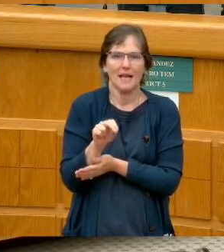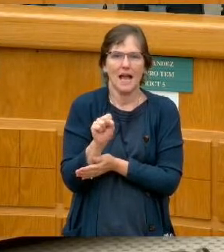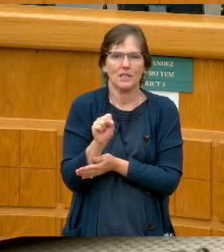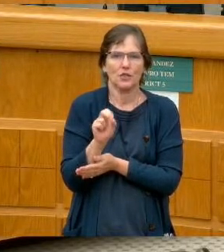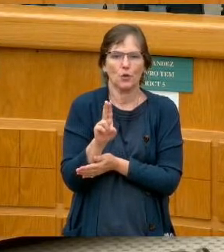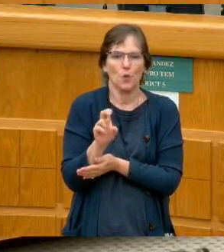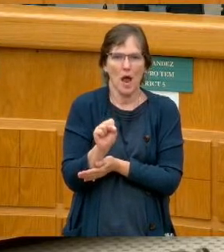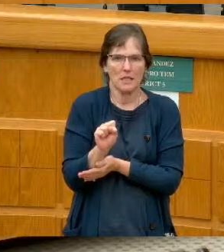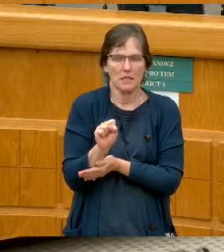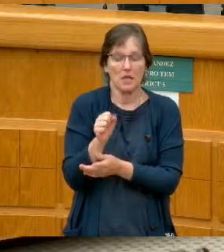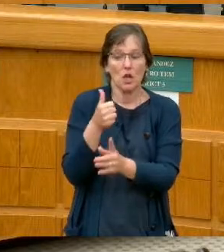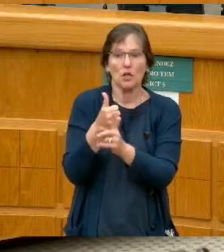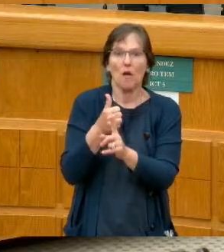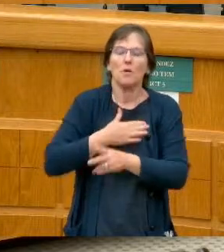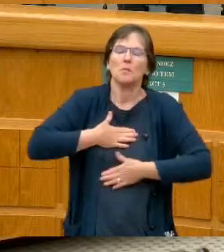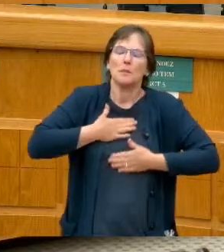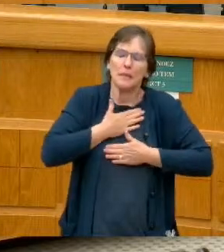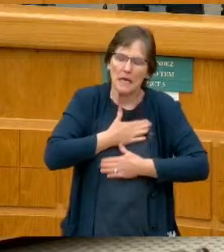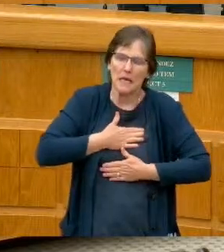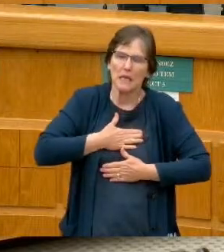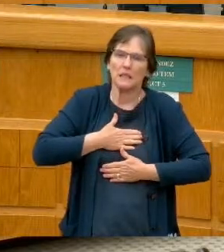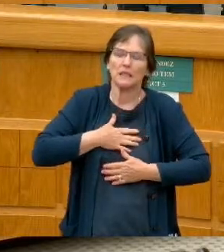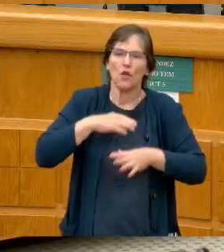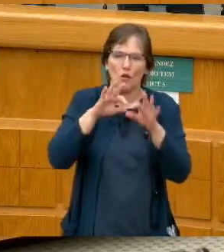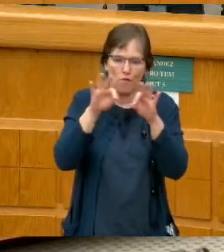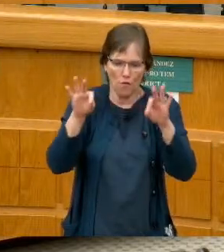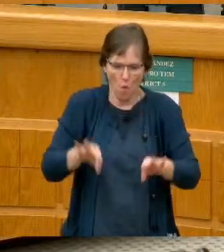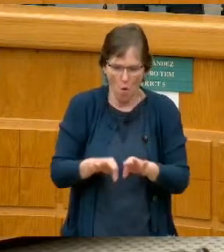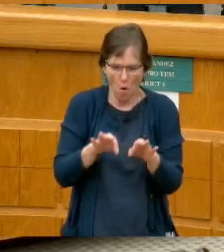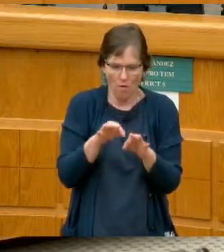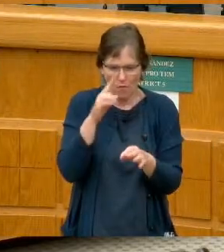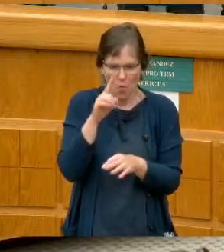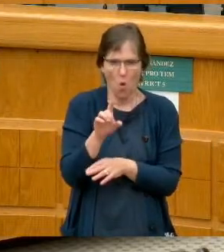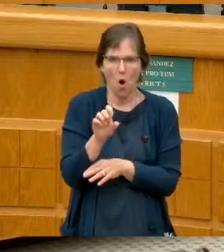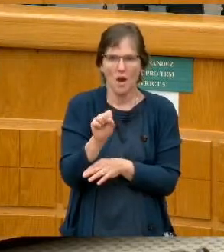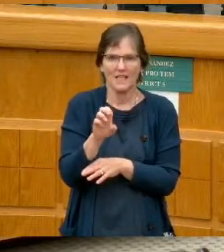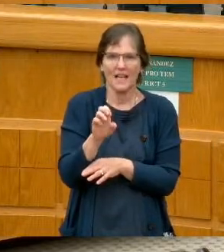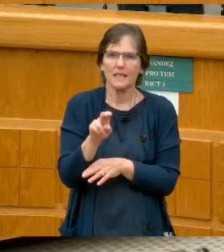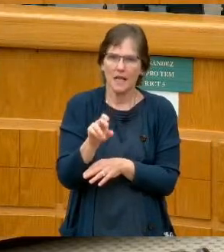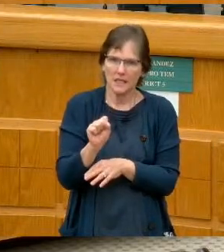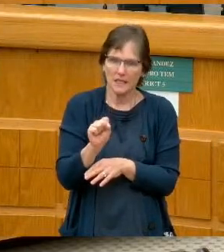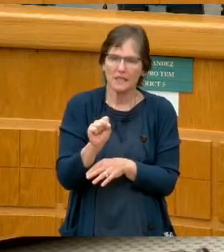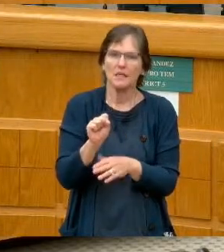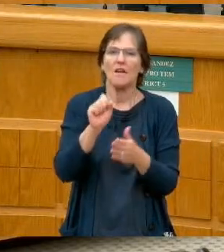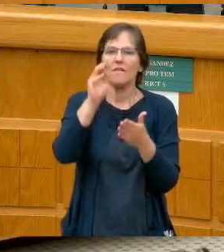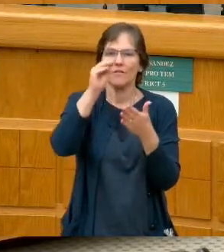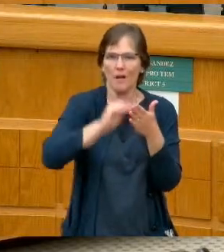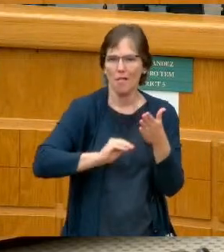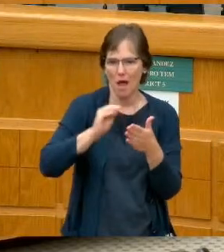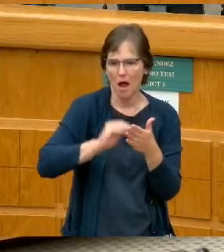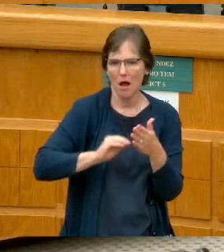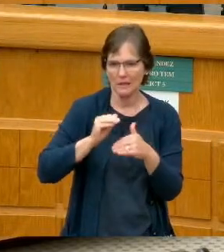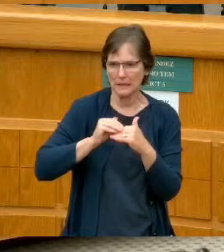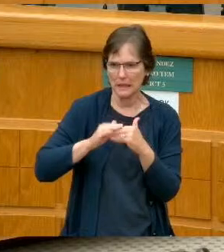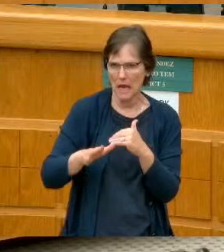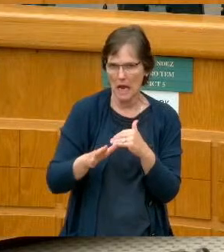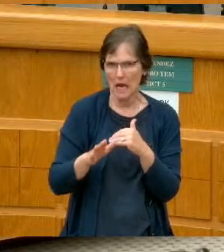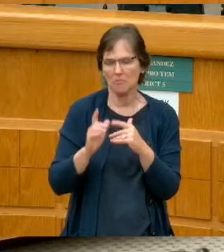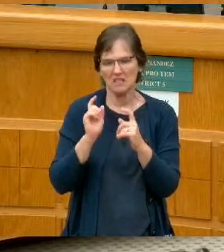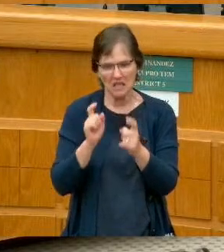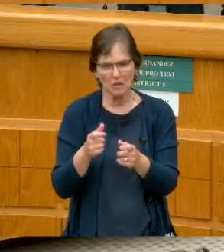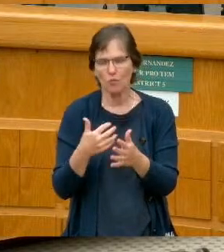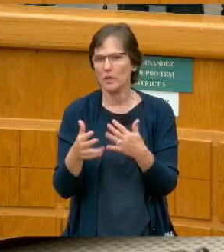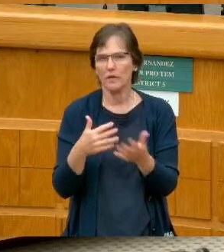the census forms, and help us, not only in the COVID reimbursement, but for other monies through the next